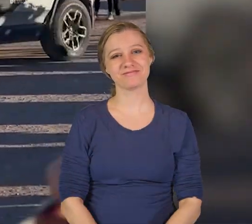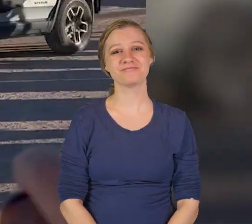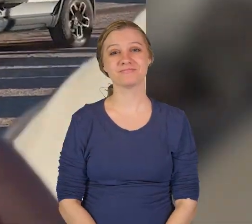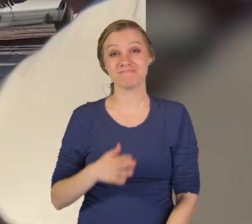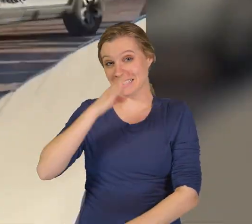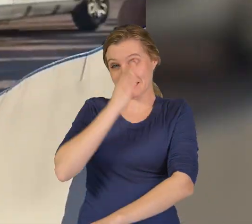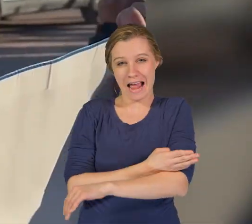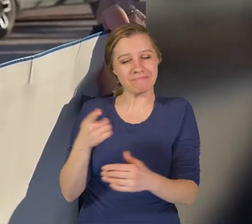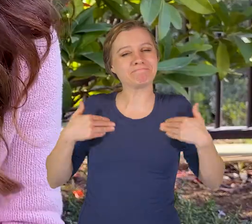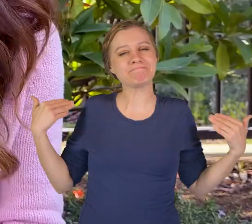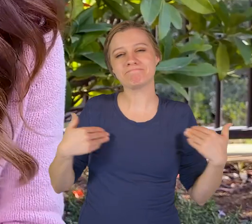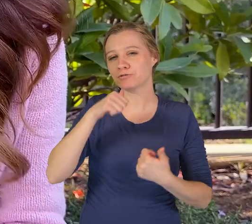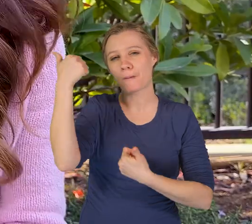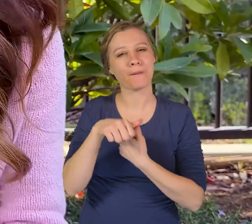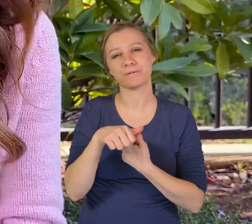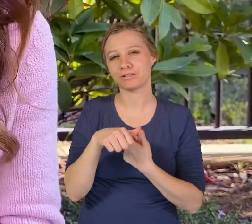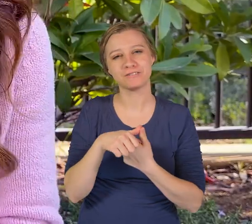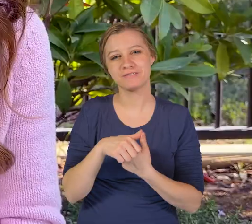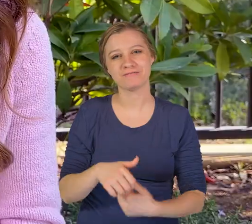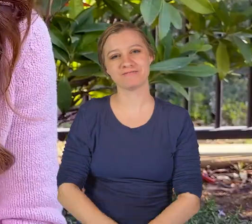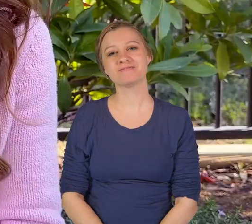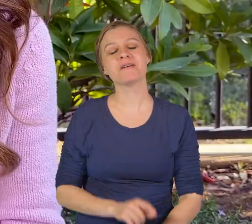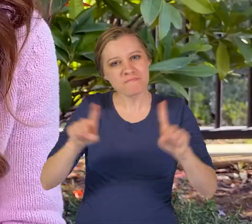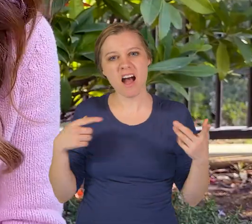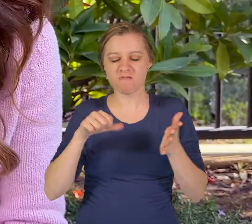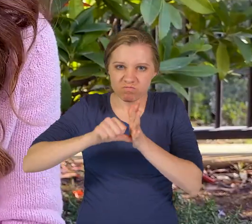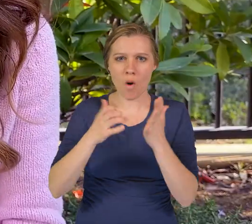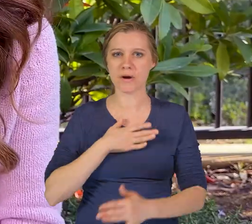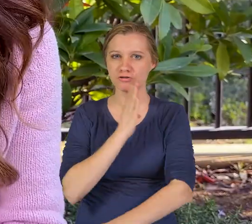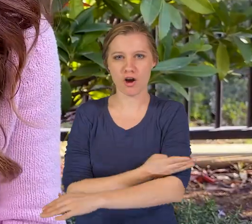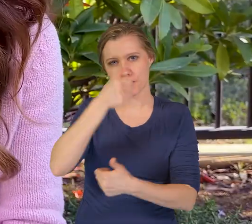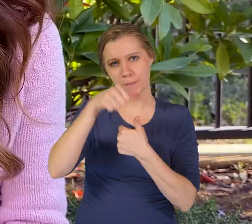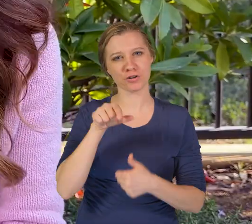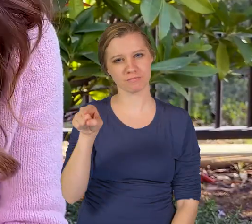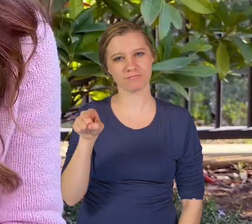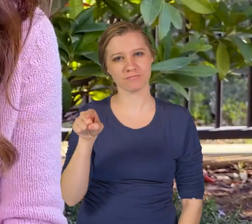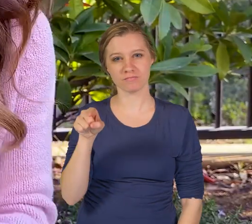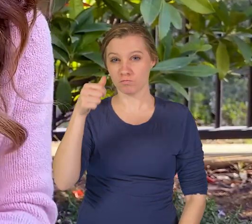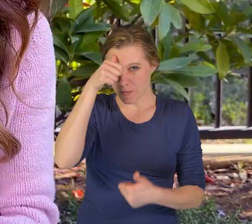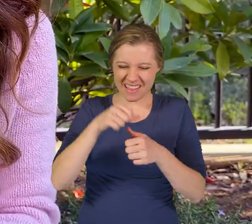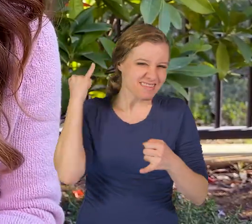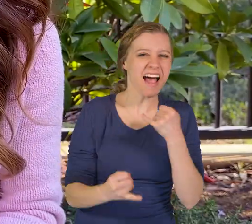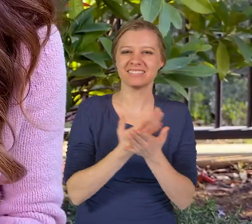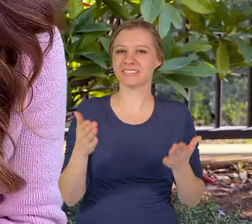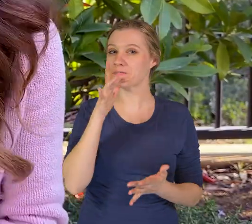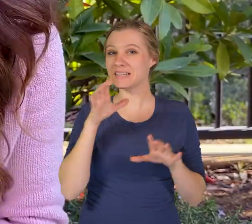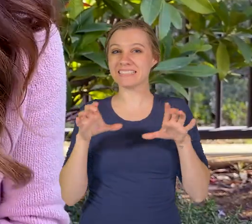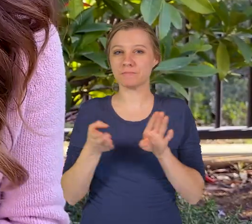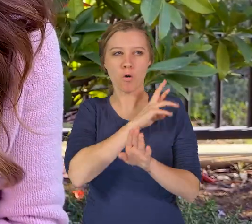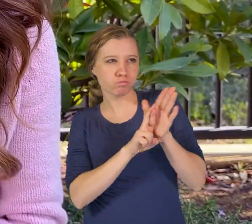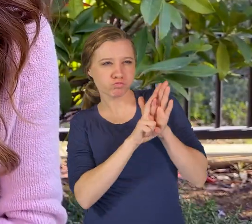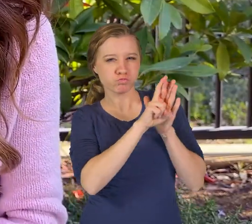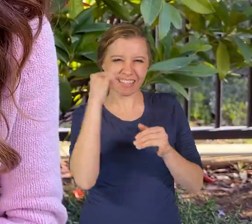I love you. My son is too young to remember this day, but I wanted my daughter to remember that the last